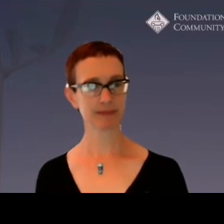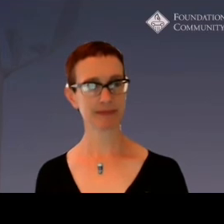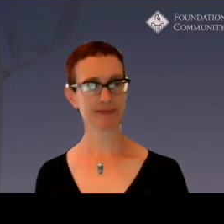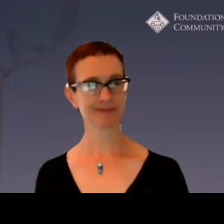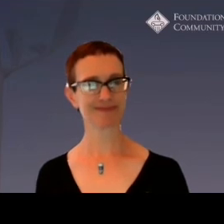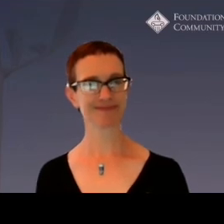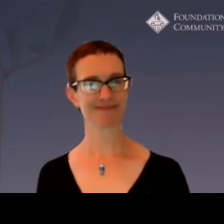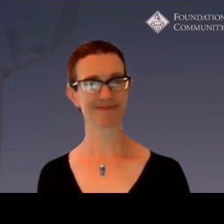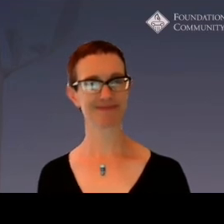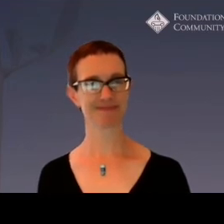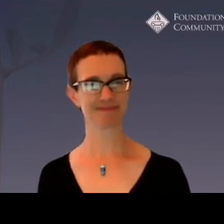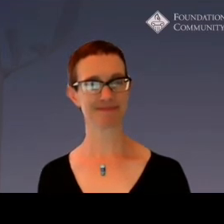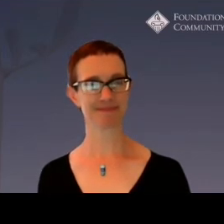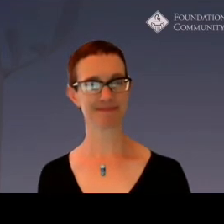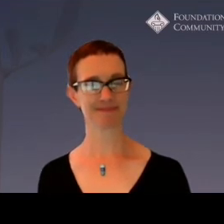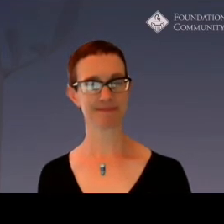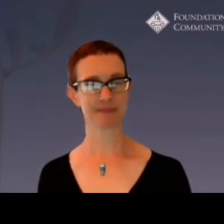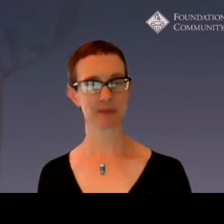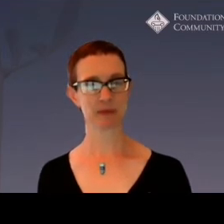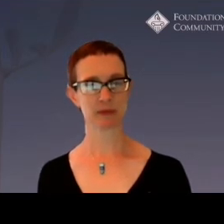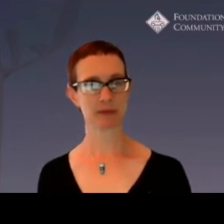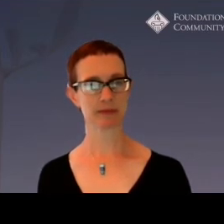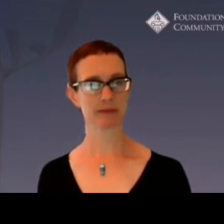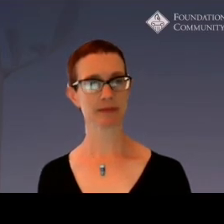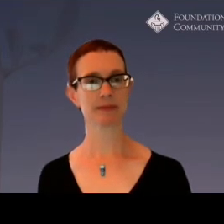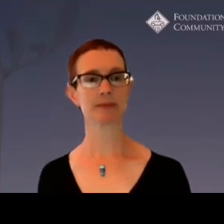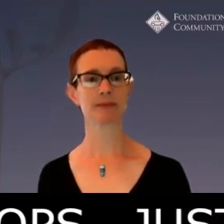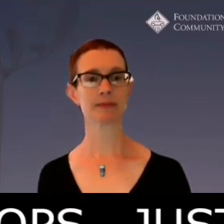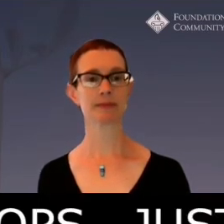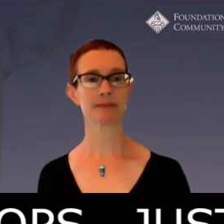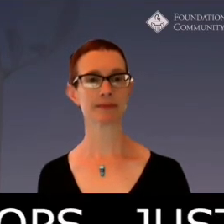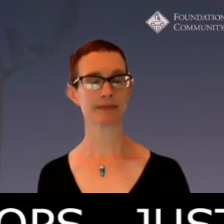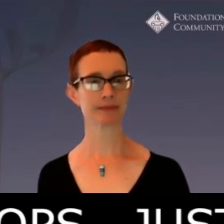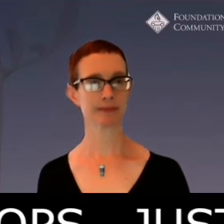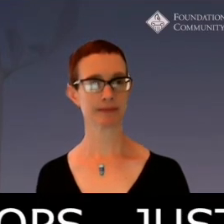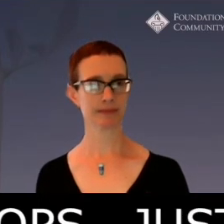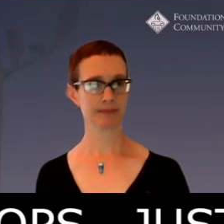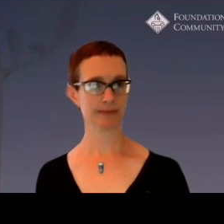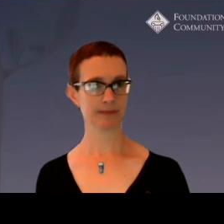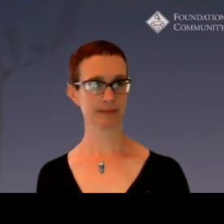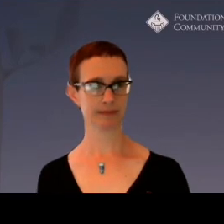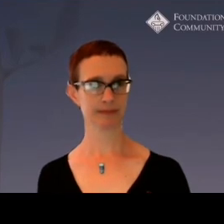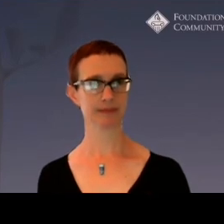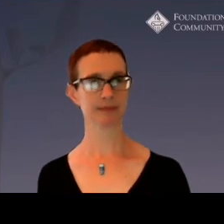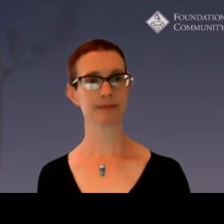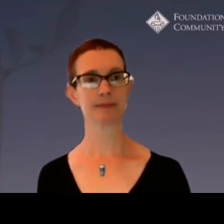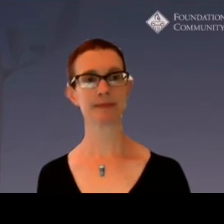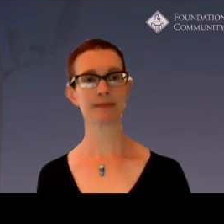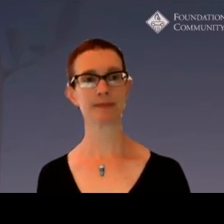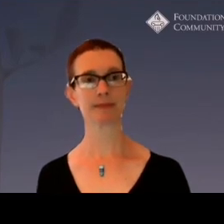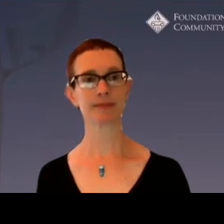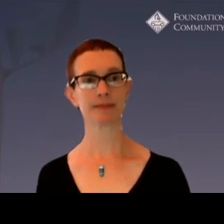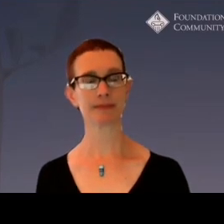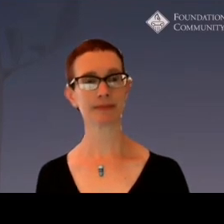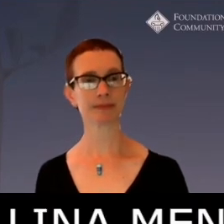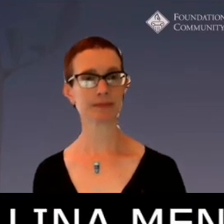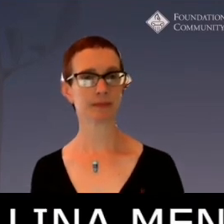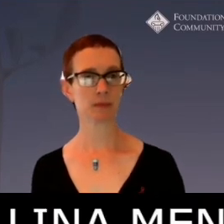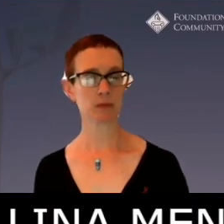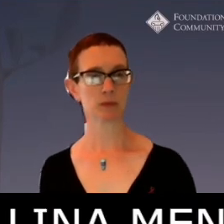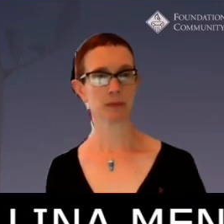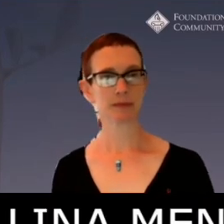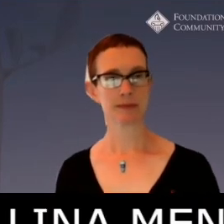Whoops, name just moved. Lena Mendez, I think you should be able to talk. Hi, everyone. This is Lena Mendez from UC Davis. As